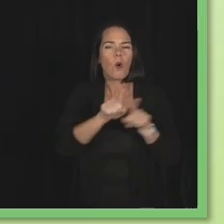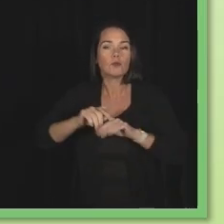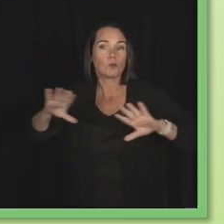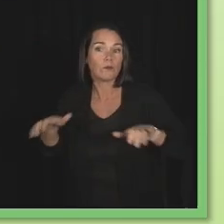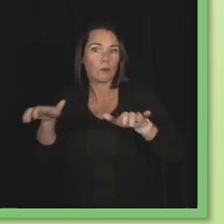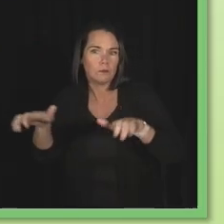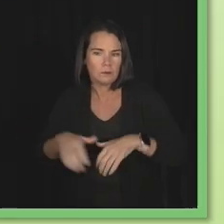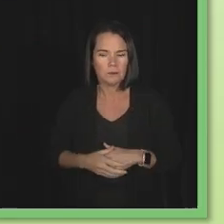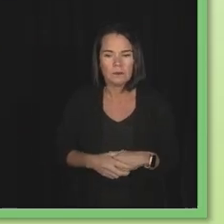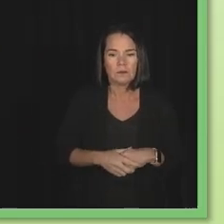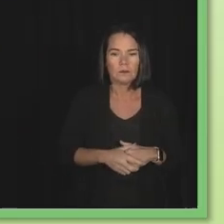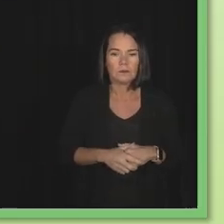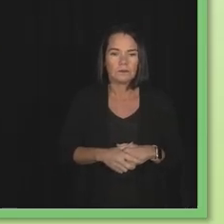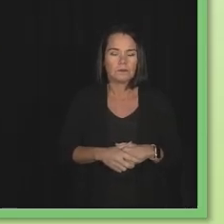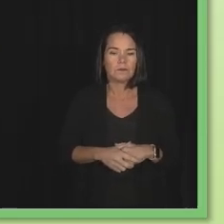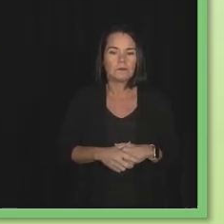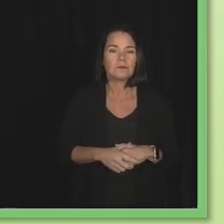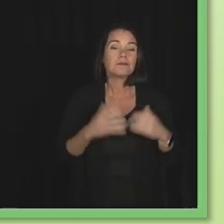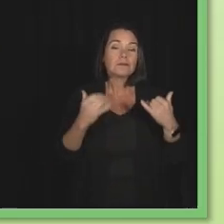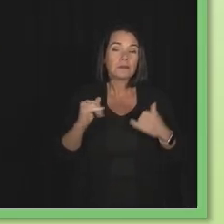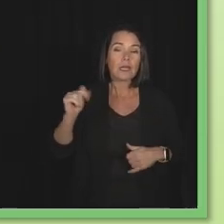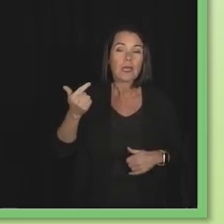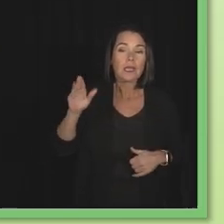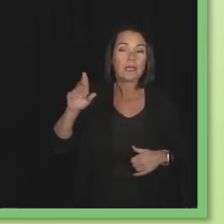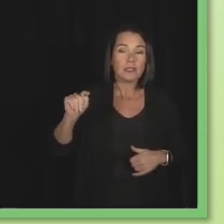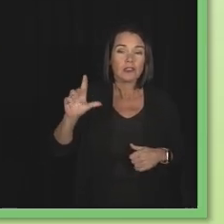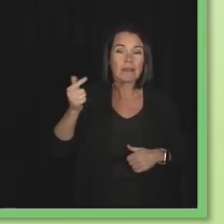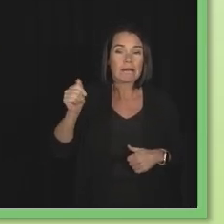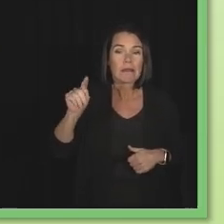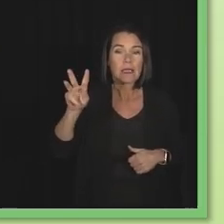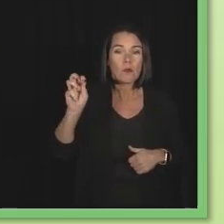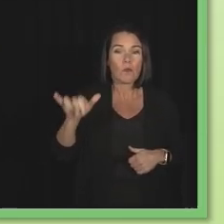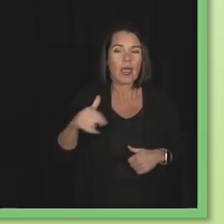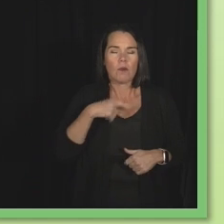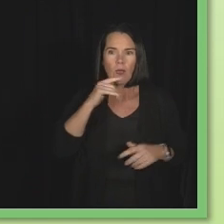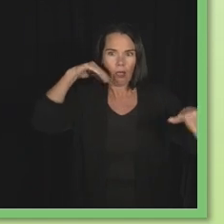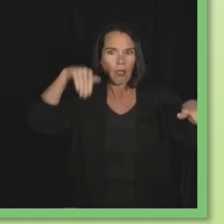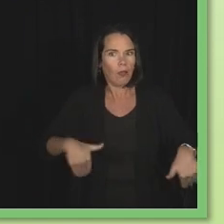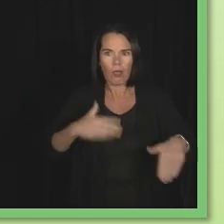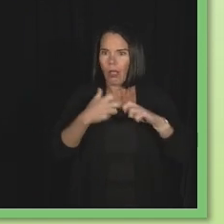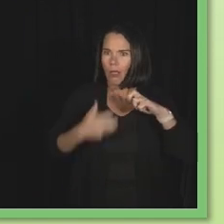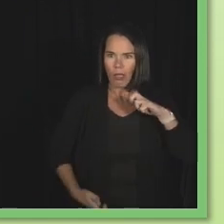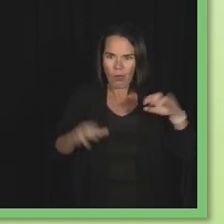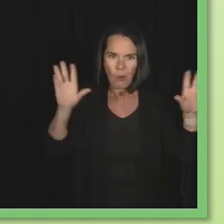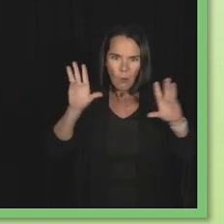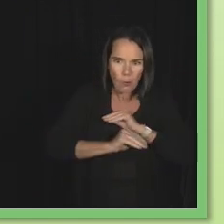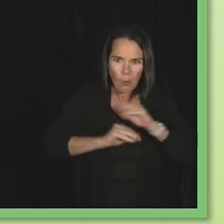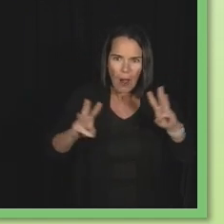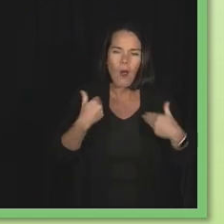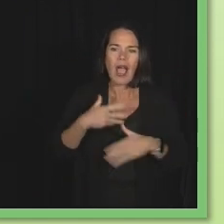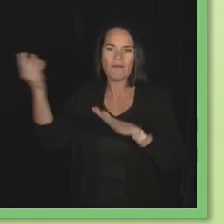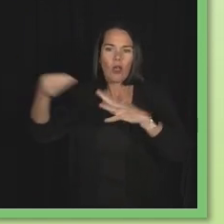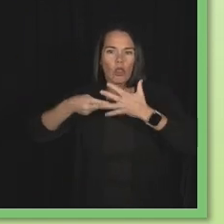performance. Today, agentgateway has a jaw-dropping performance in terms of throughput and